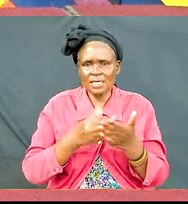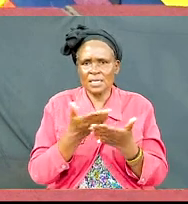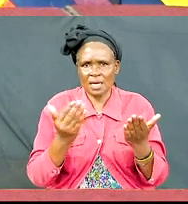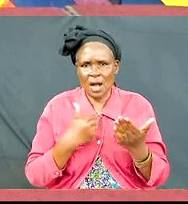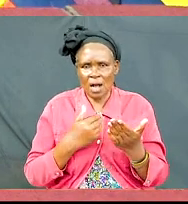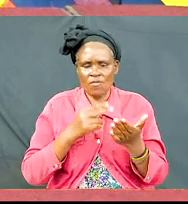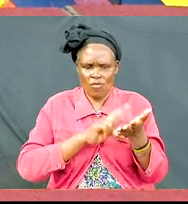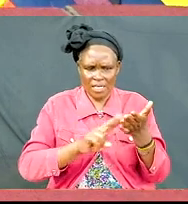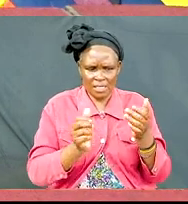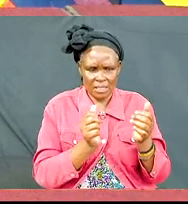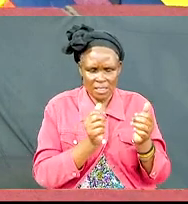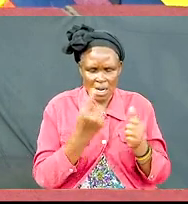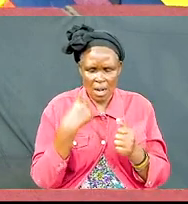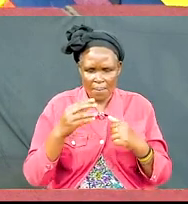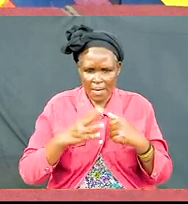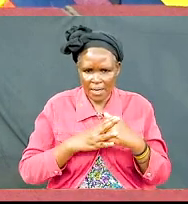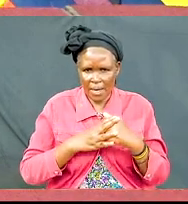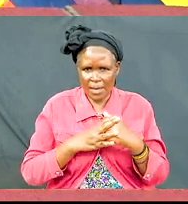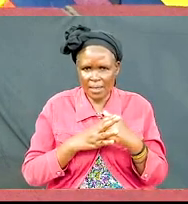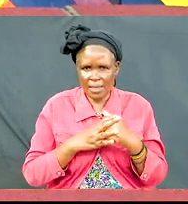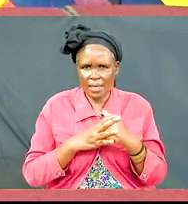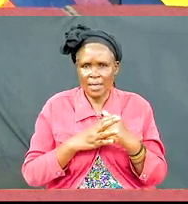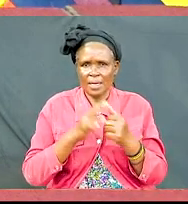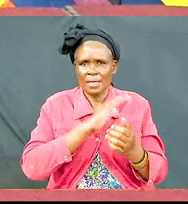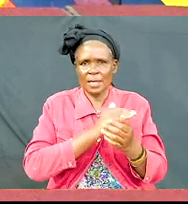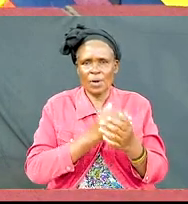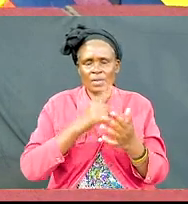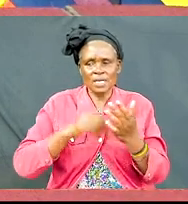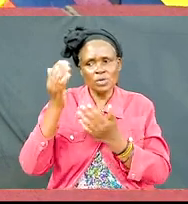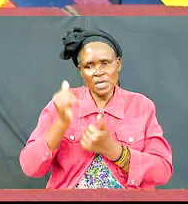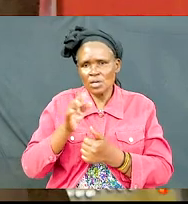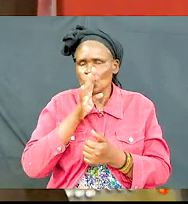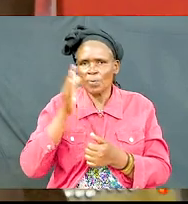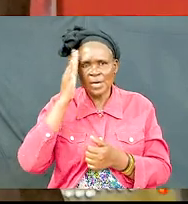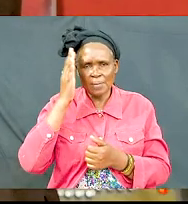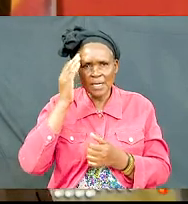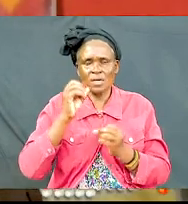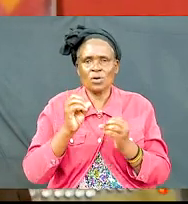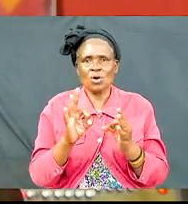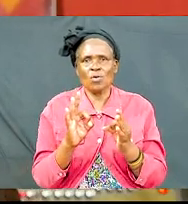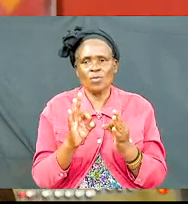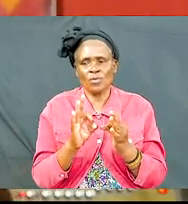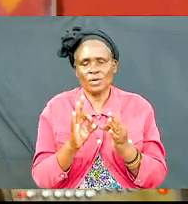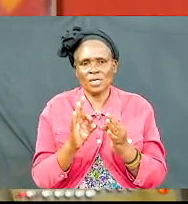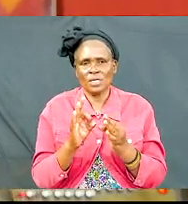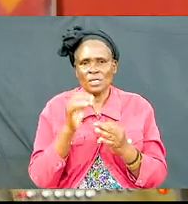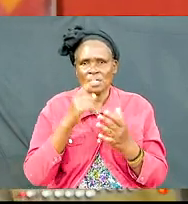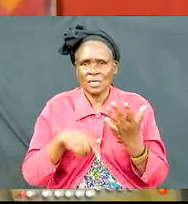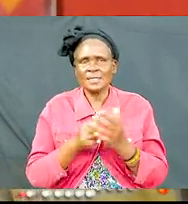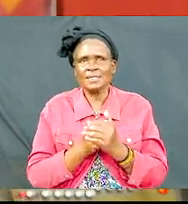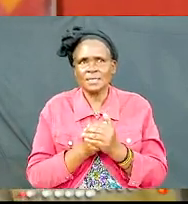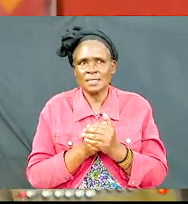number 9. The power of God that we need to be reminded of. Number 2 is you see